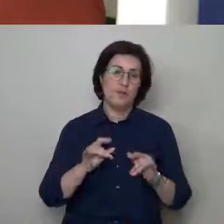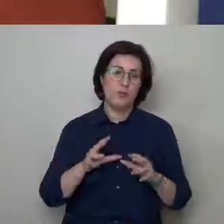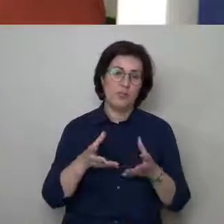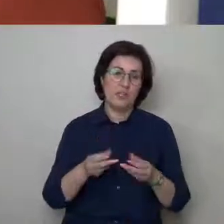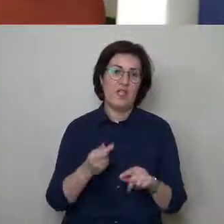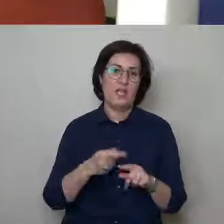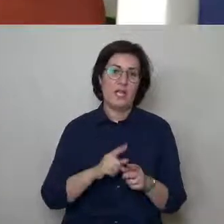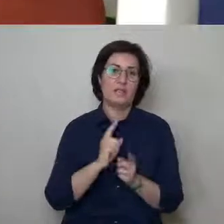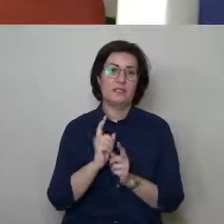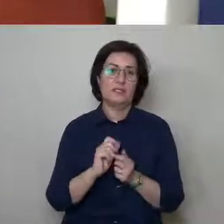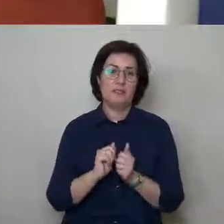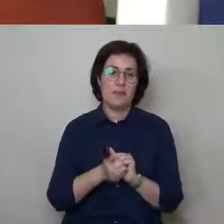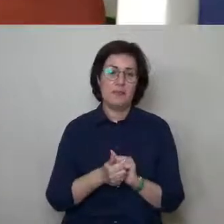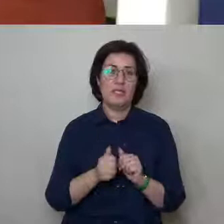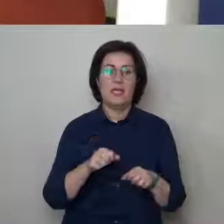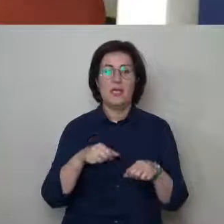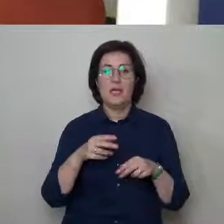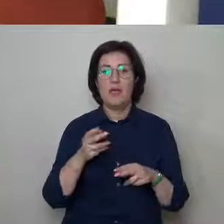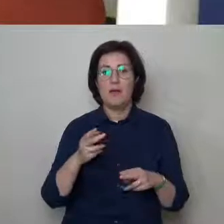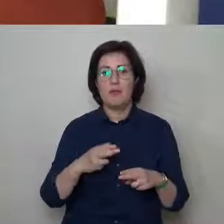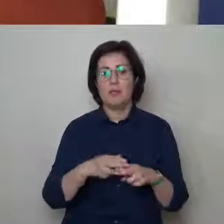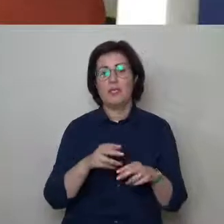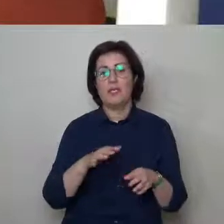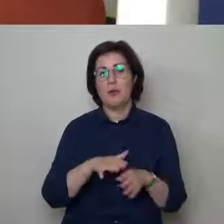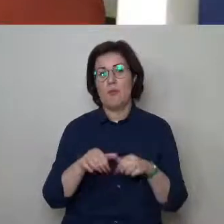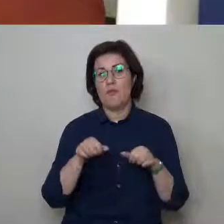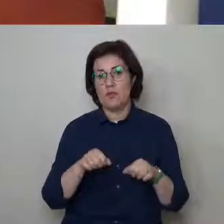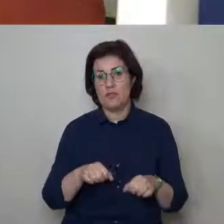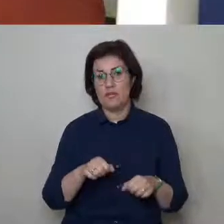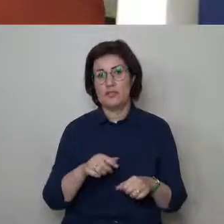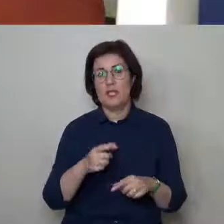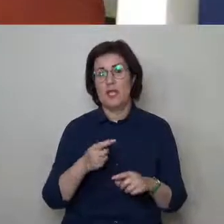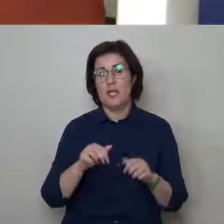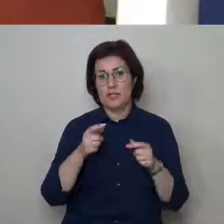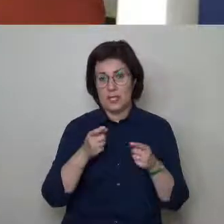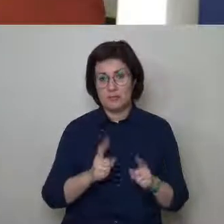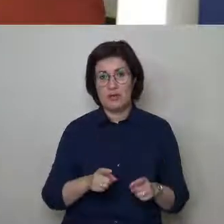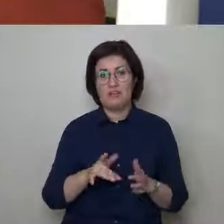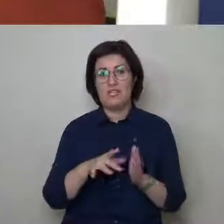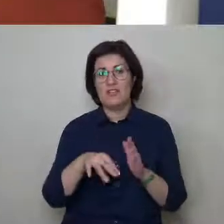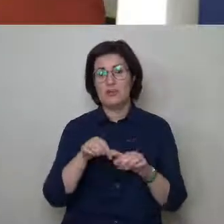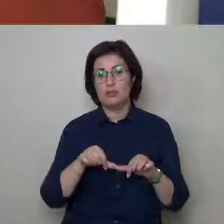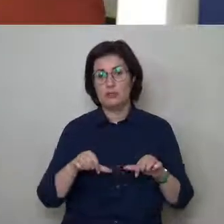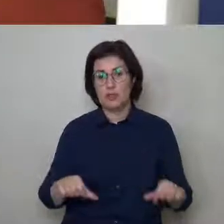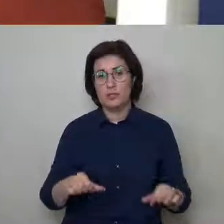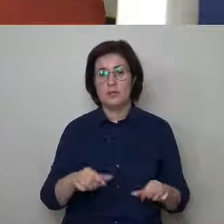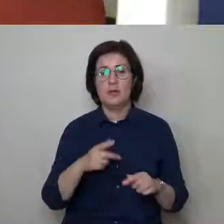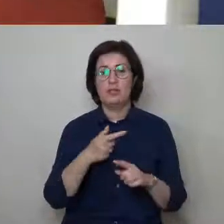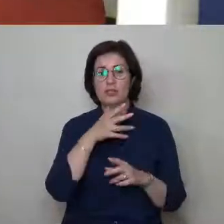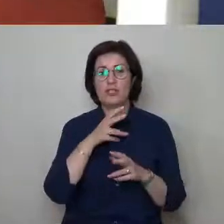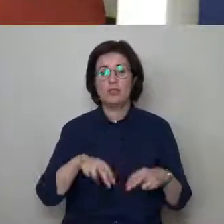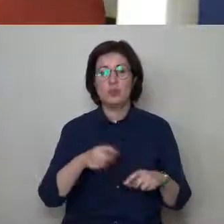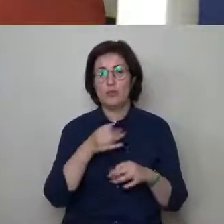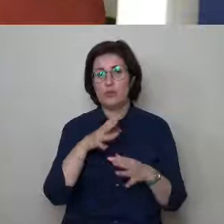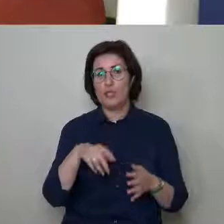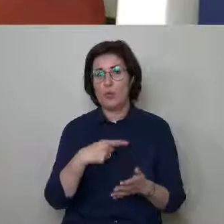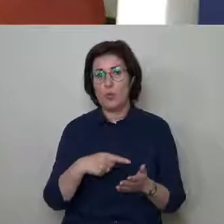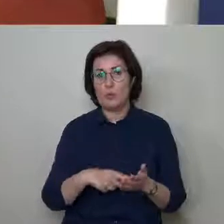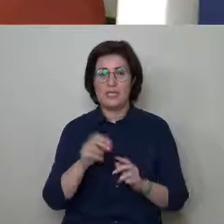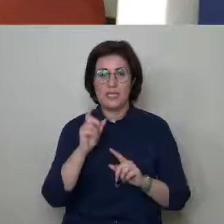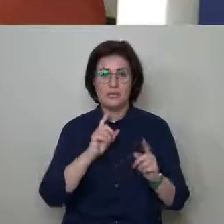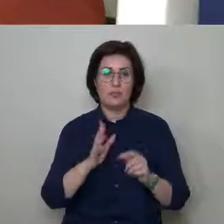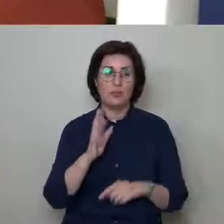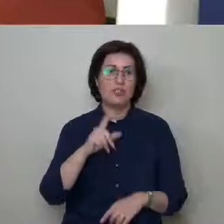they have more loyal, let's say, levers of influence, such as substituting someone or terminating